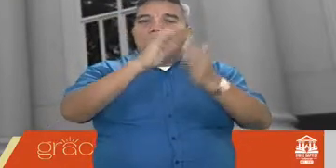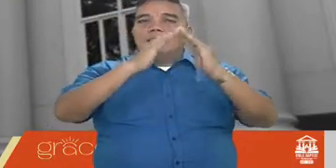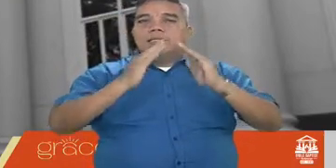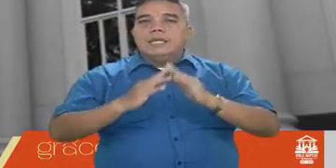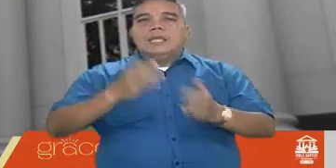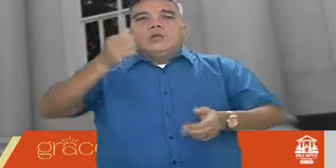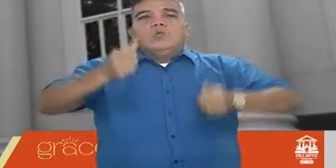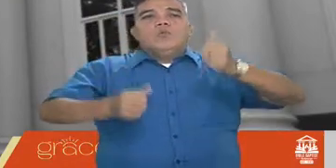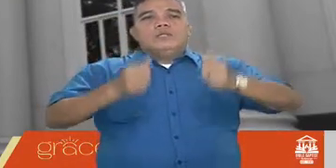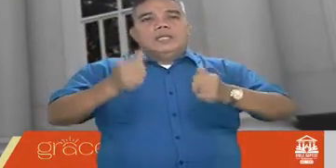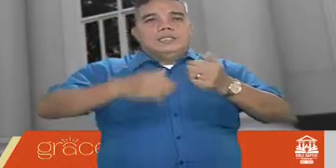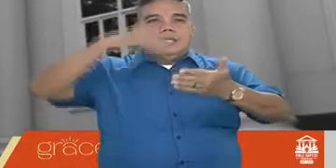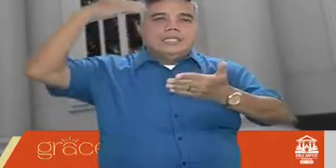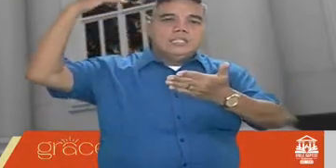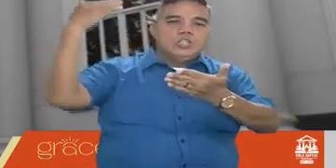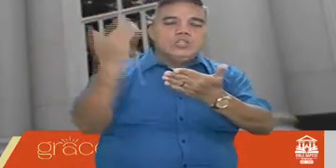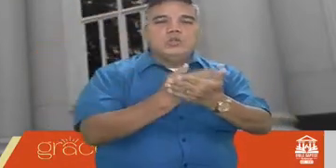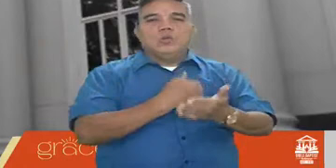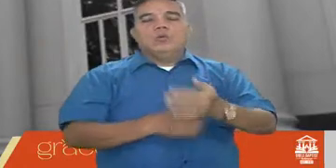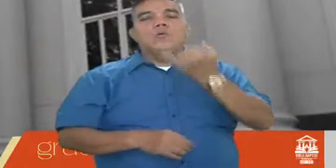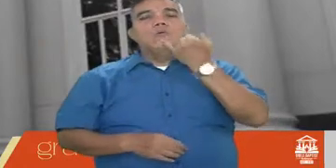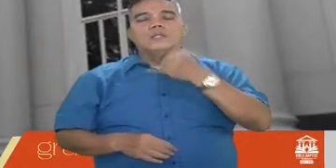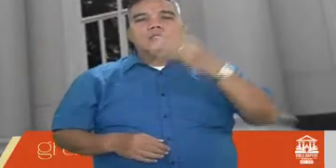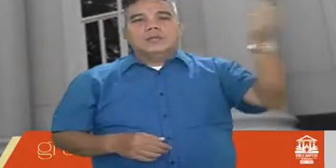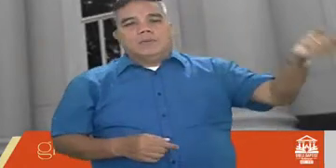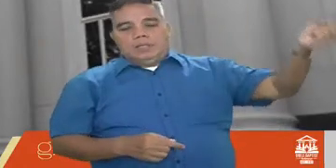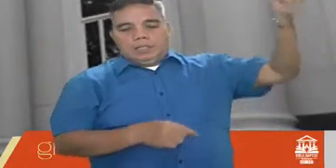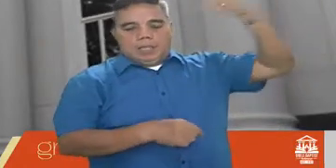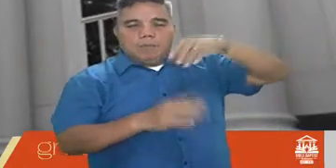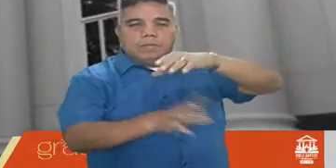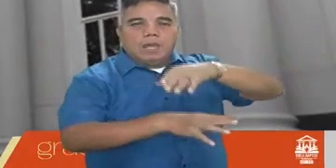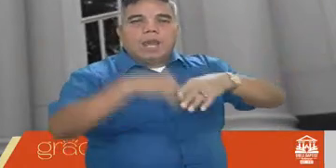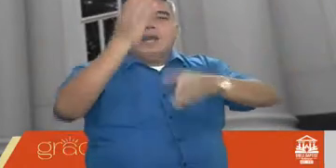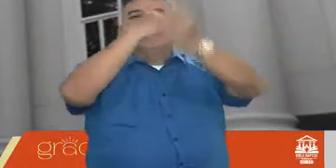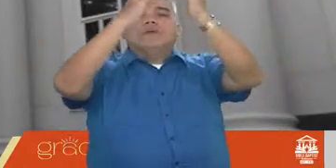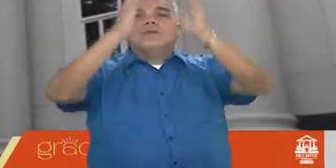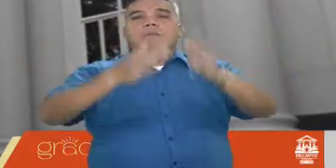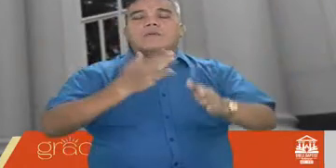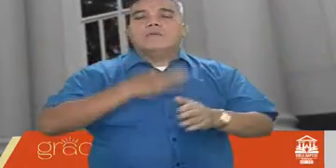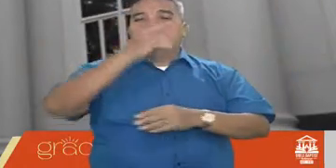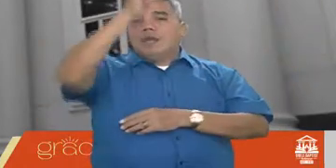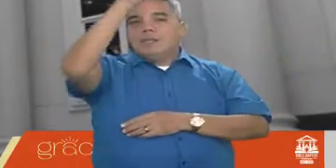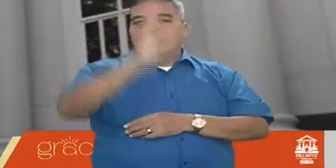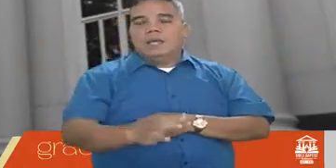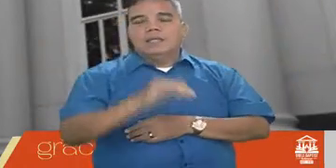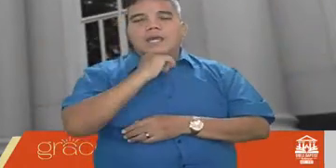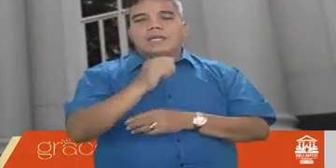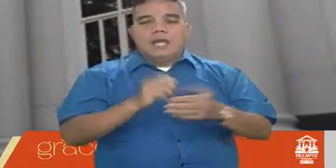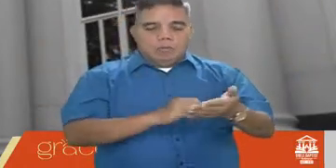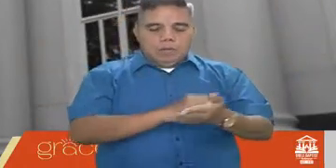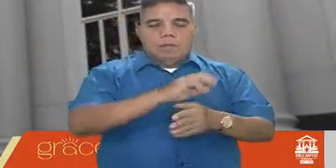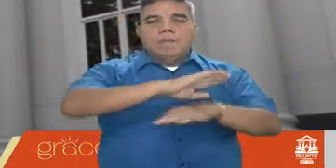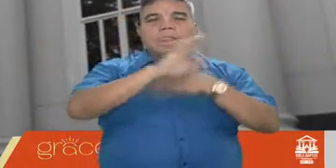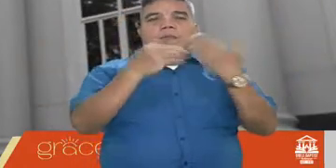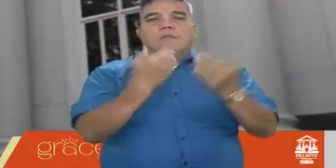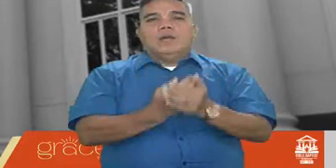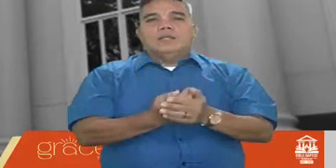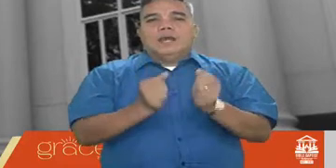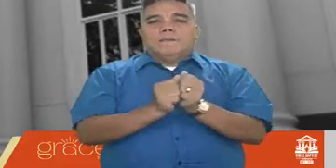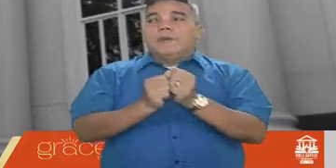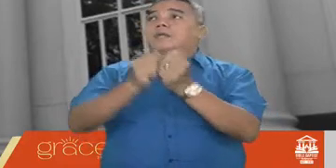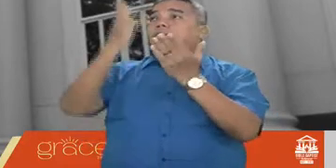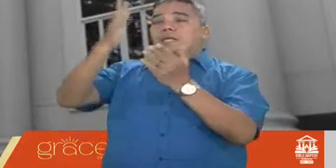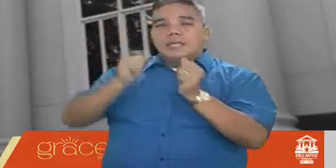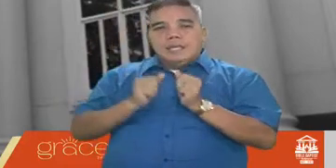is New Jerusalem, which cometh down out of heaven from my God, and I will write